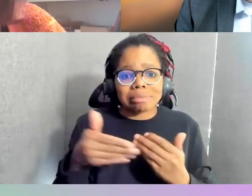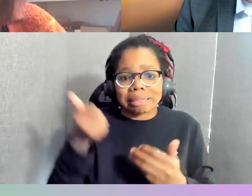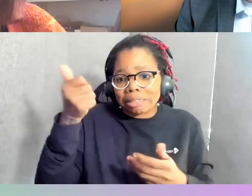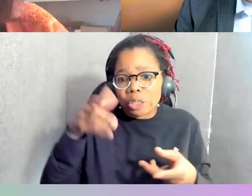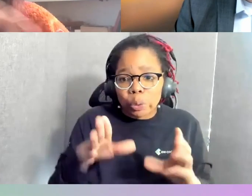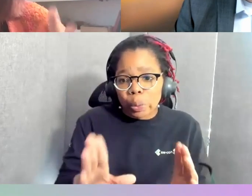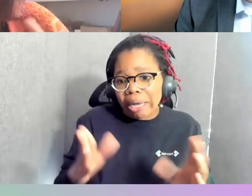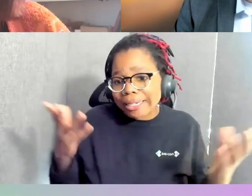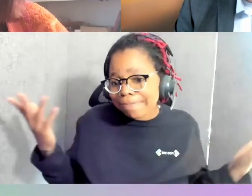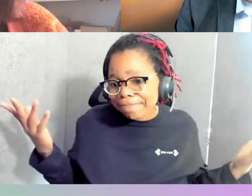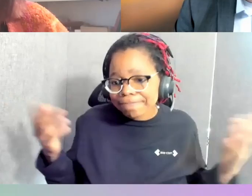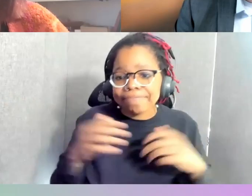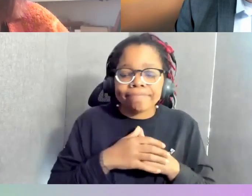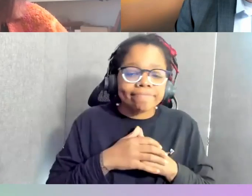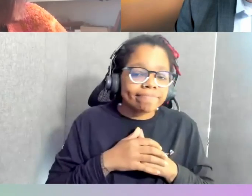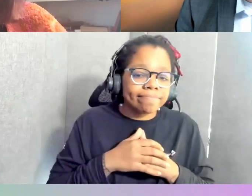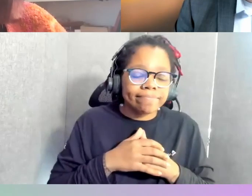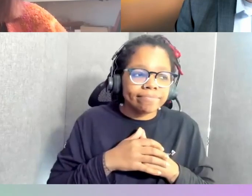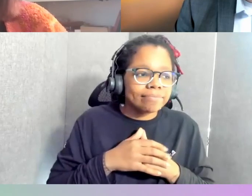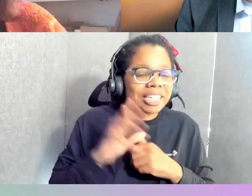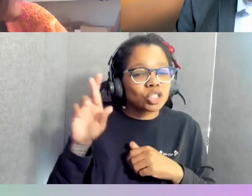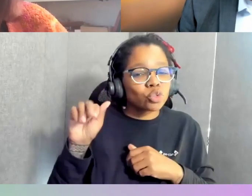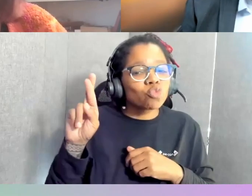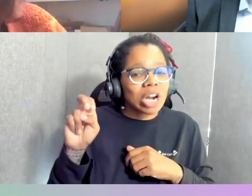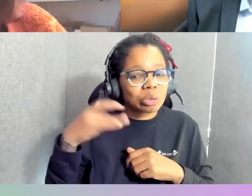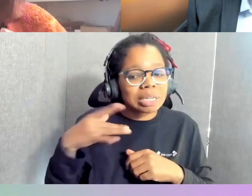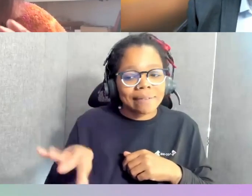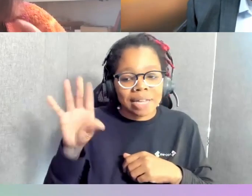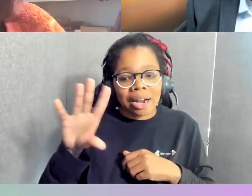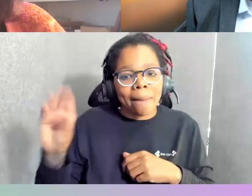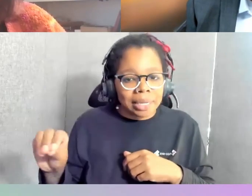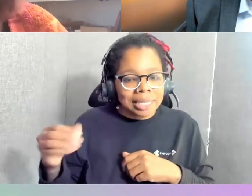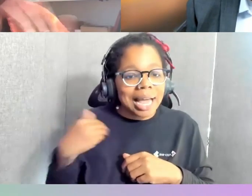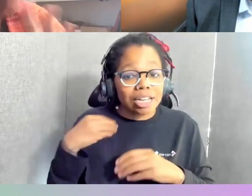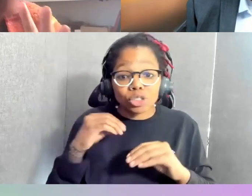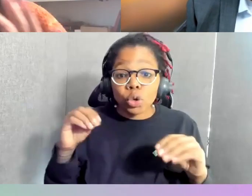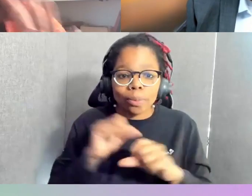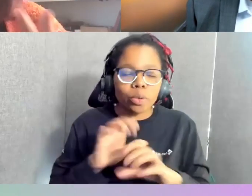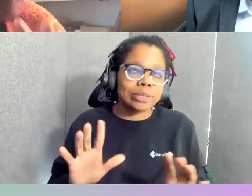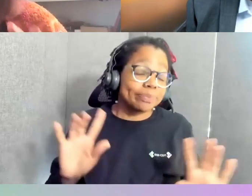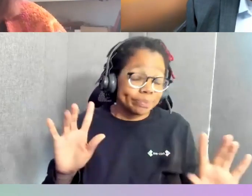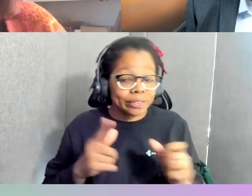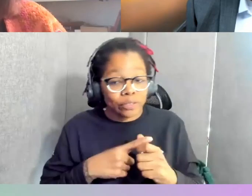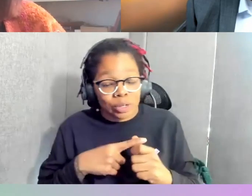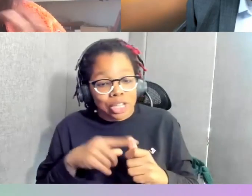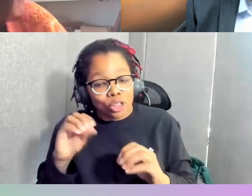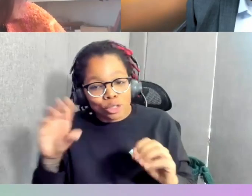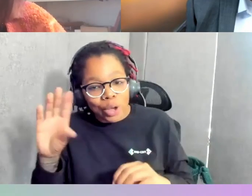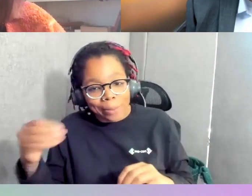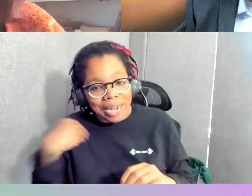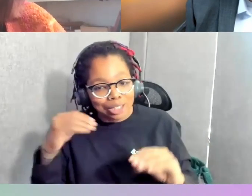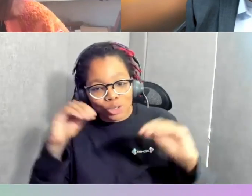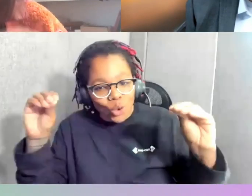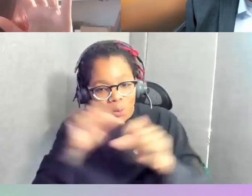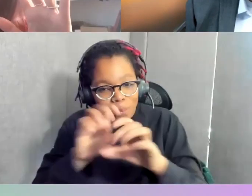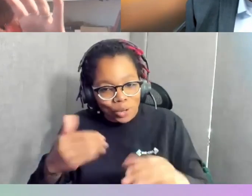able to, it's rare that you would find a company that has no employee. Well, first of all, there is no company that has no